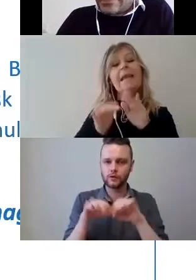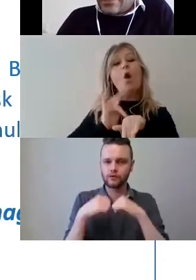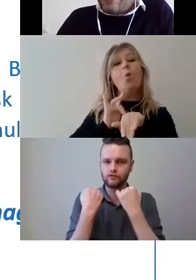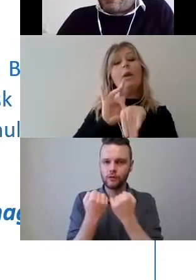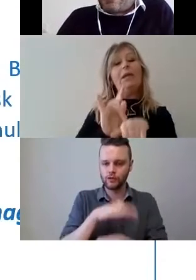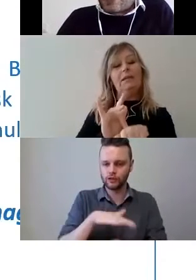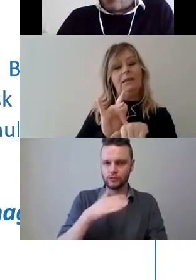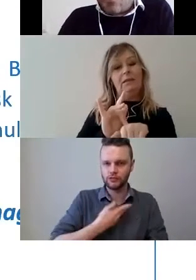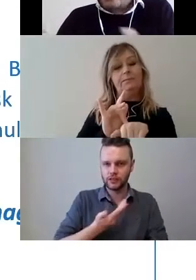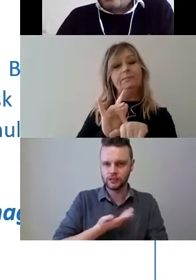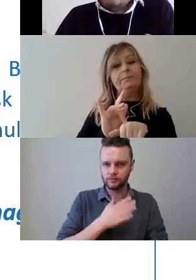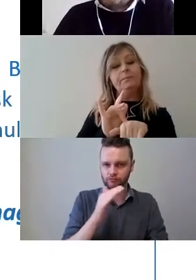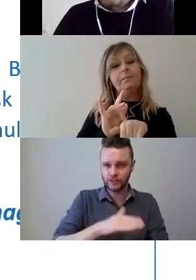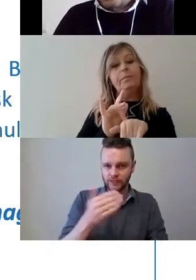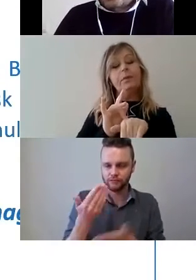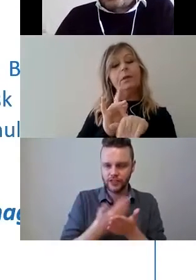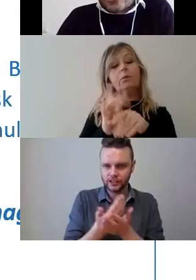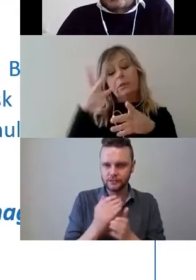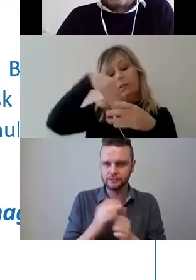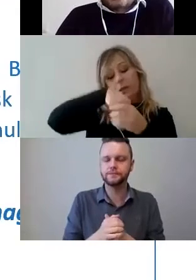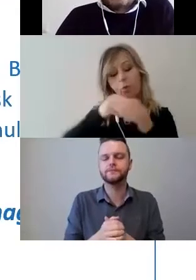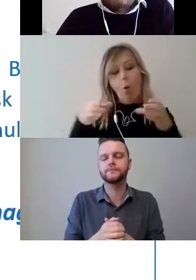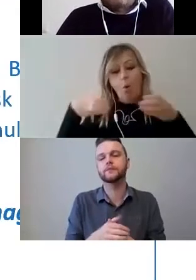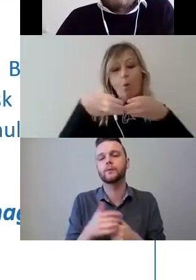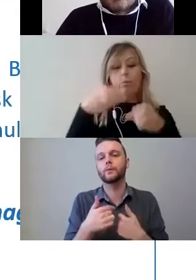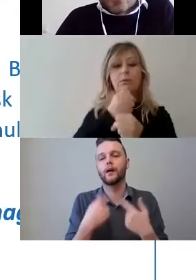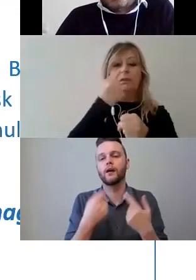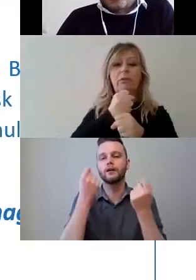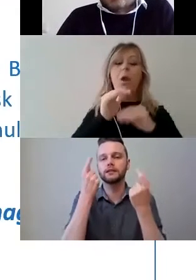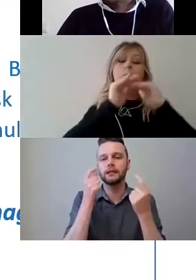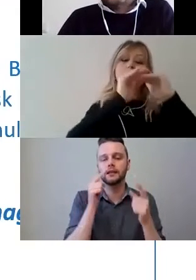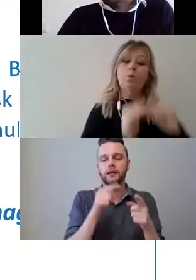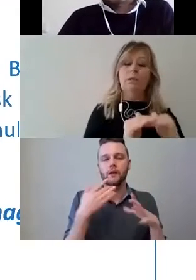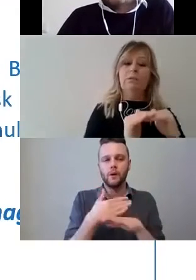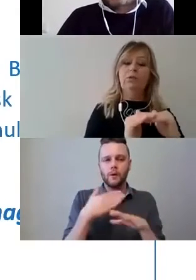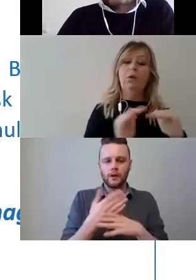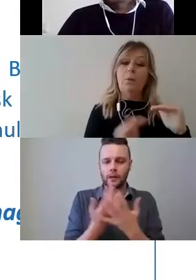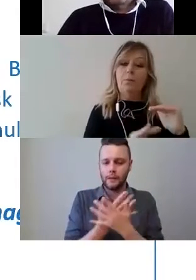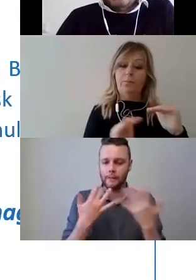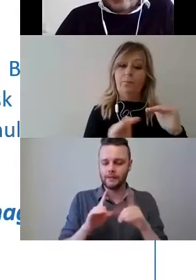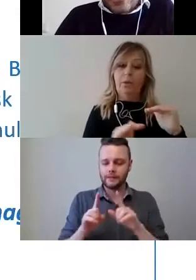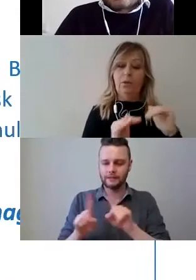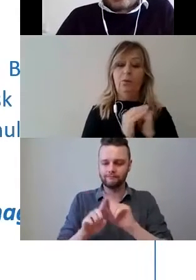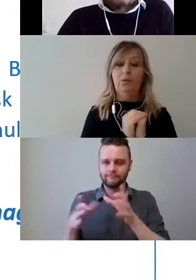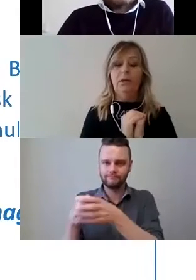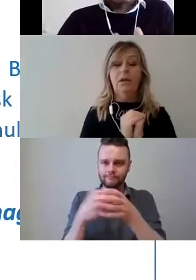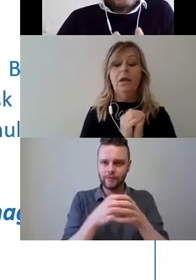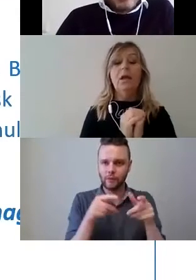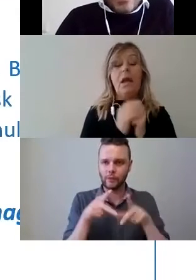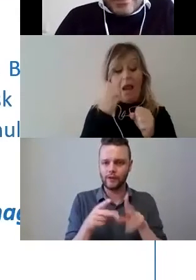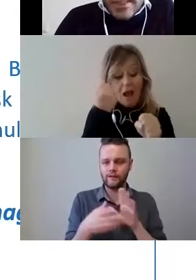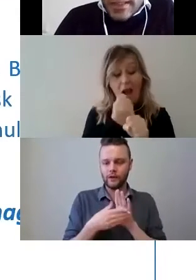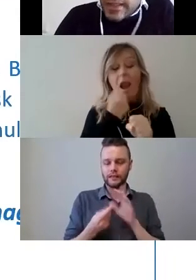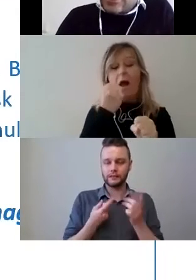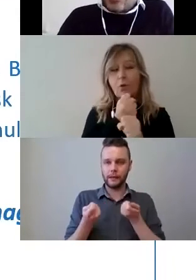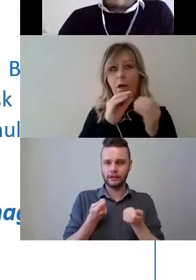and where we understand that working in a multidisciplinary way in case management,